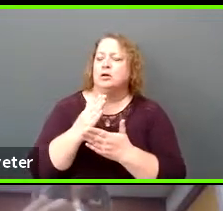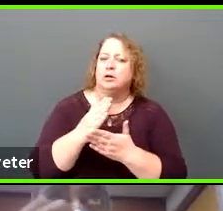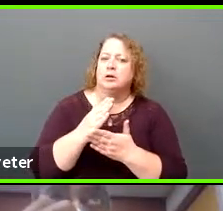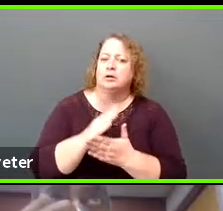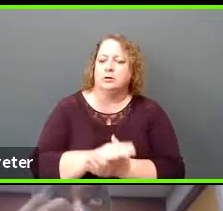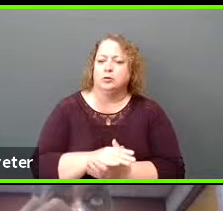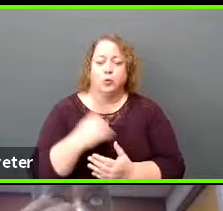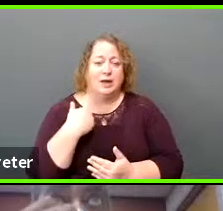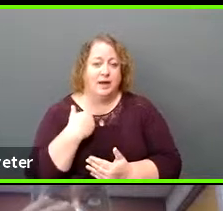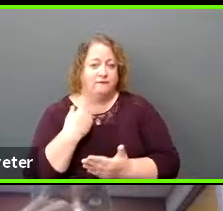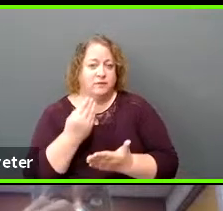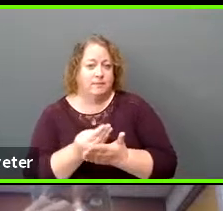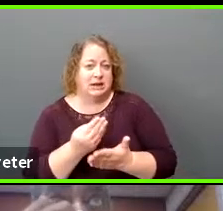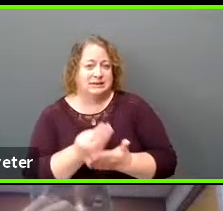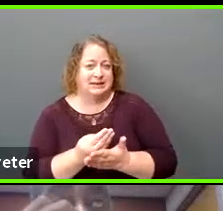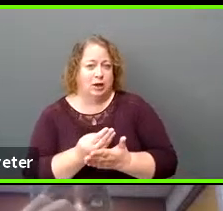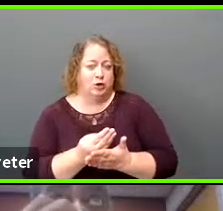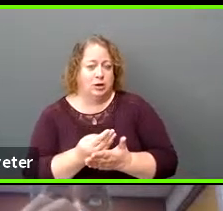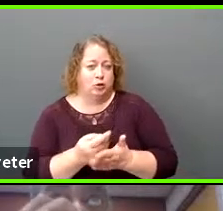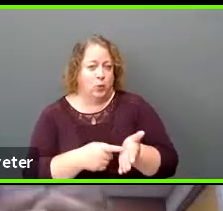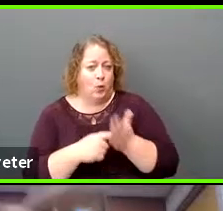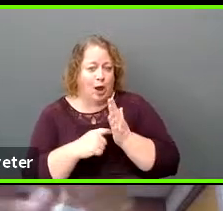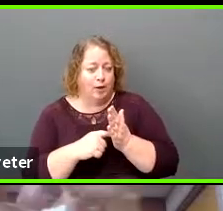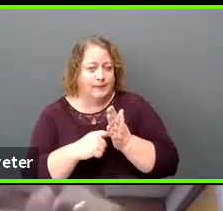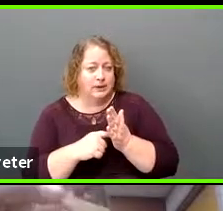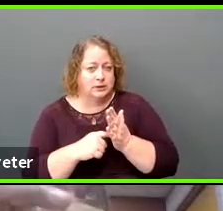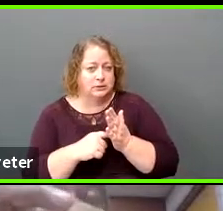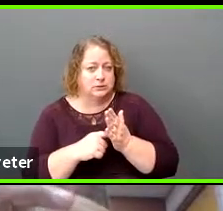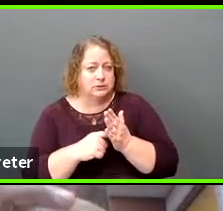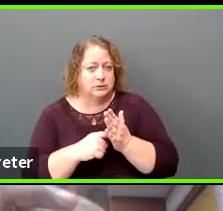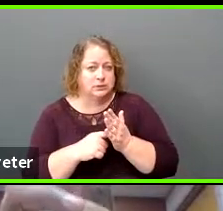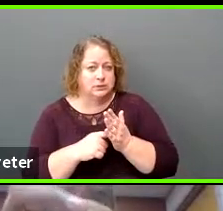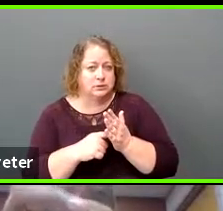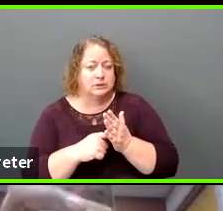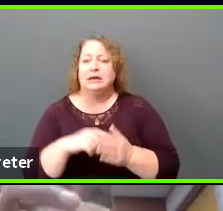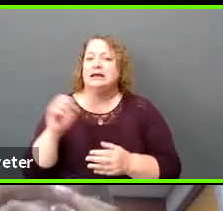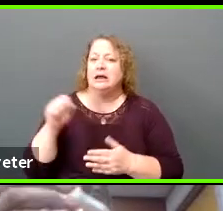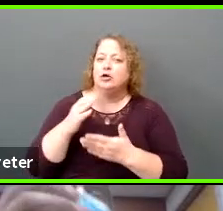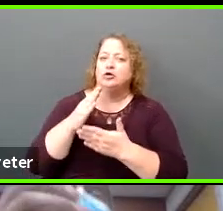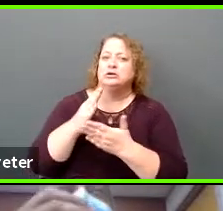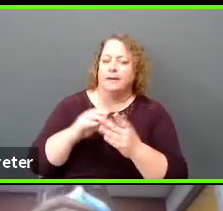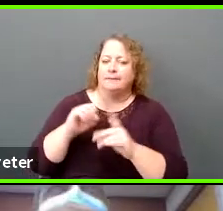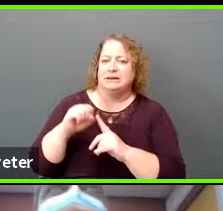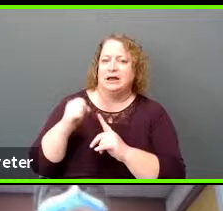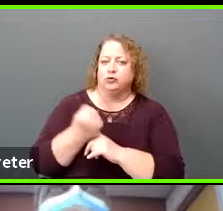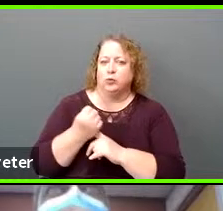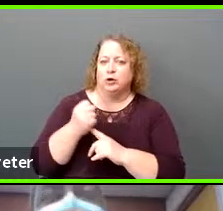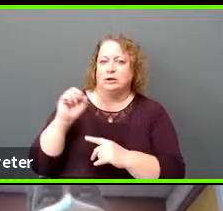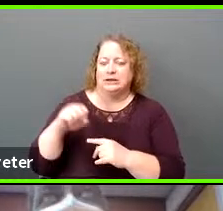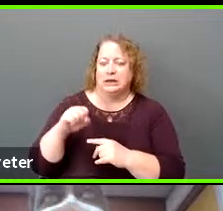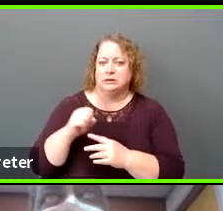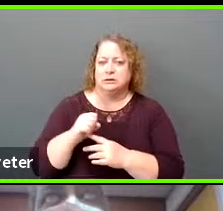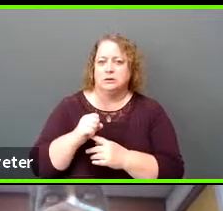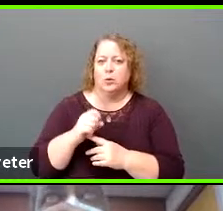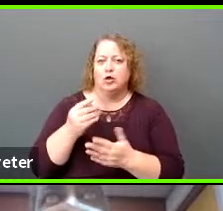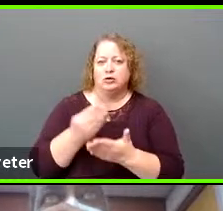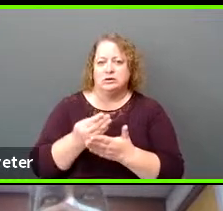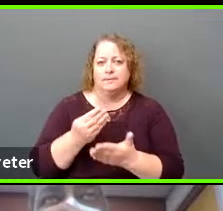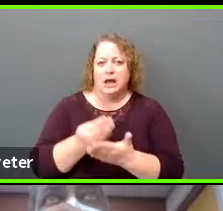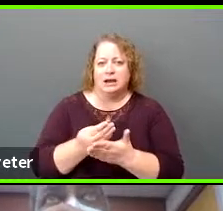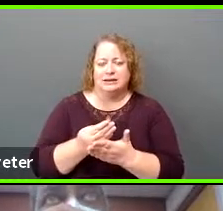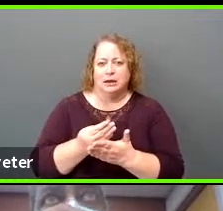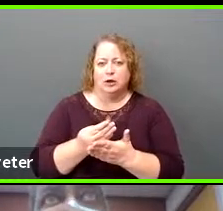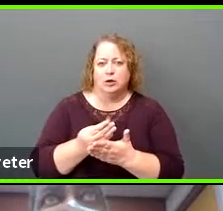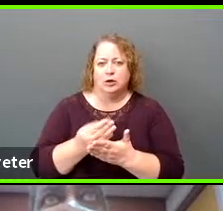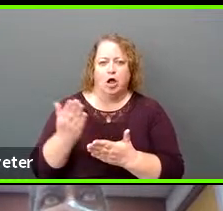cases monetary kinds of requirements in reference to RFP? Yeah, there are some cases where that is the case, where there is a